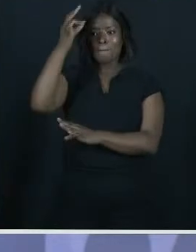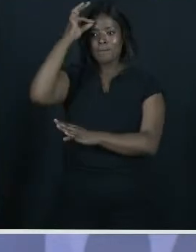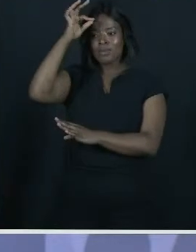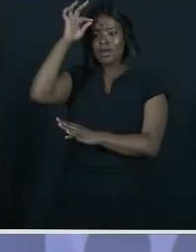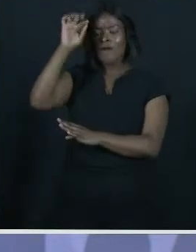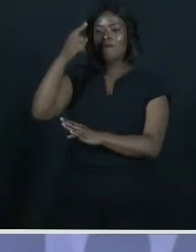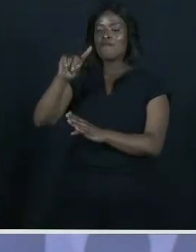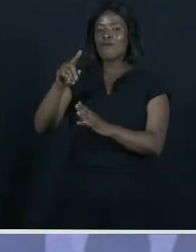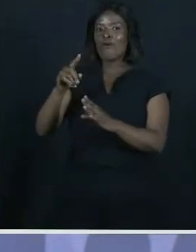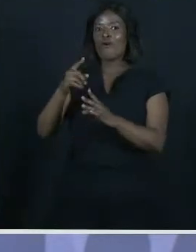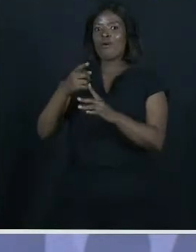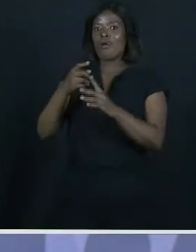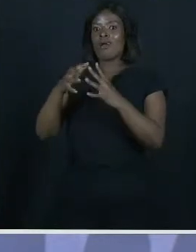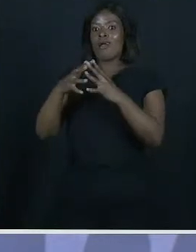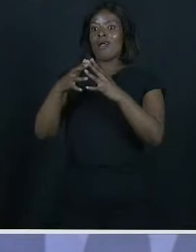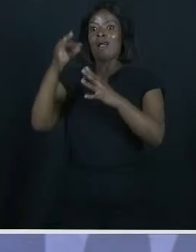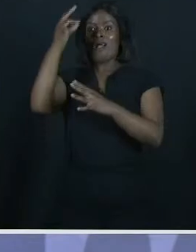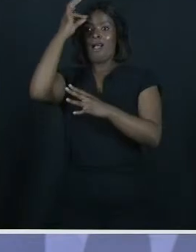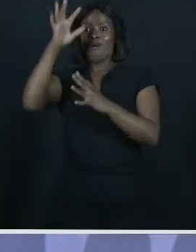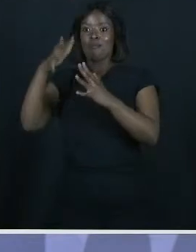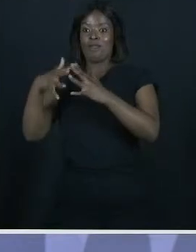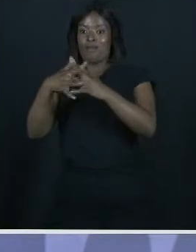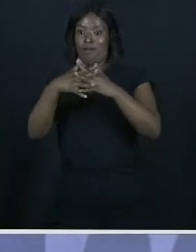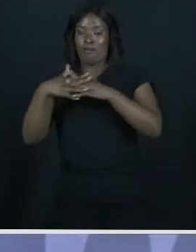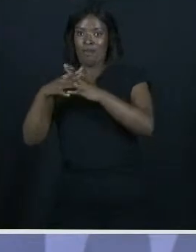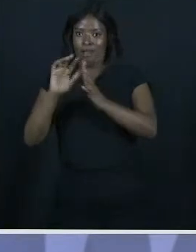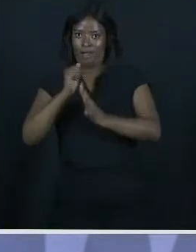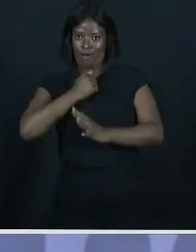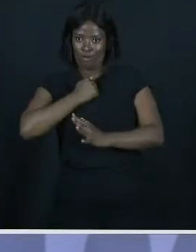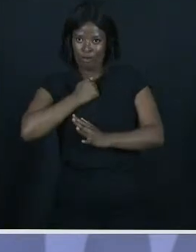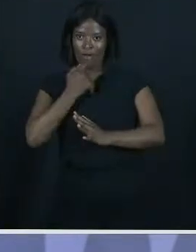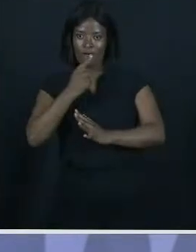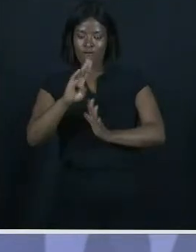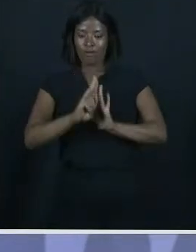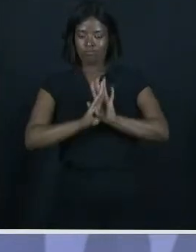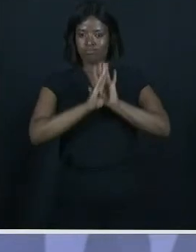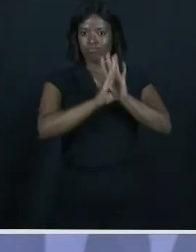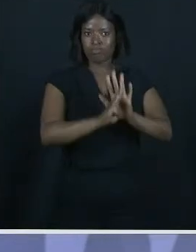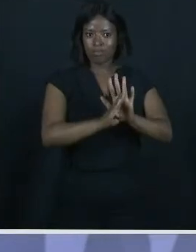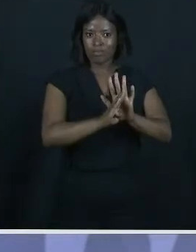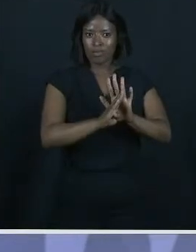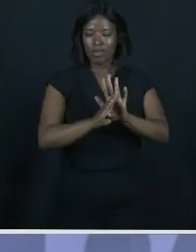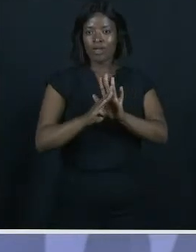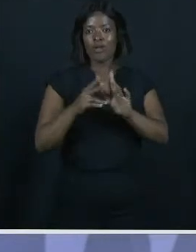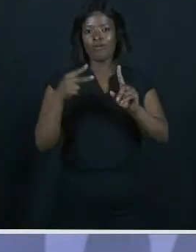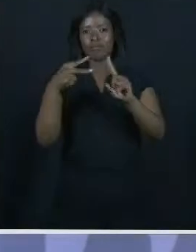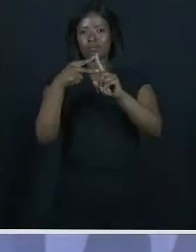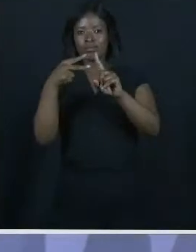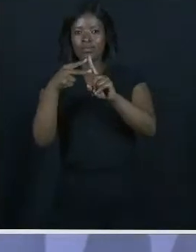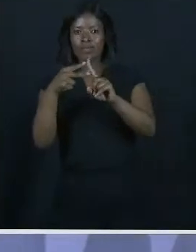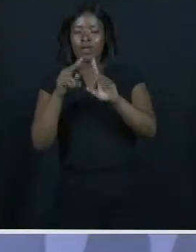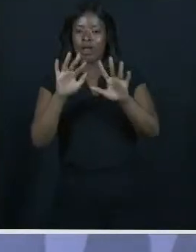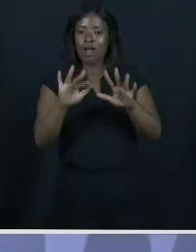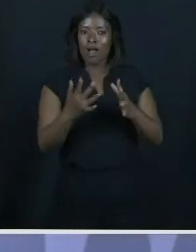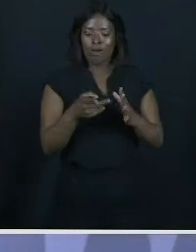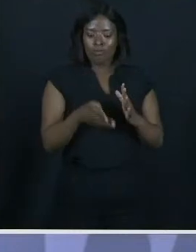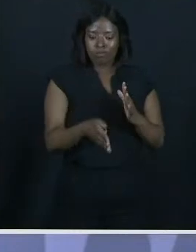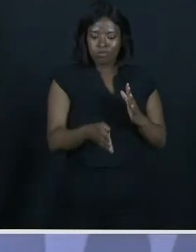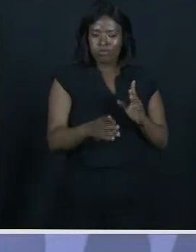States of America in the fight against gender-based violence and femicide in South Africa.